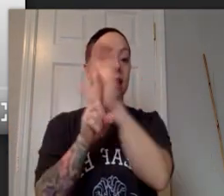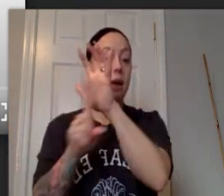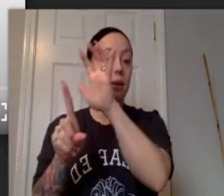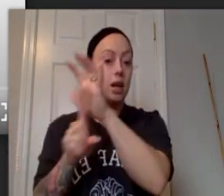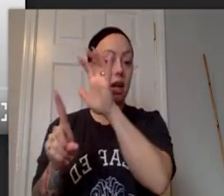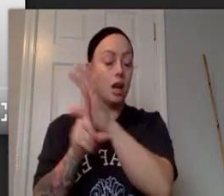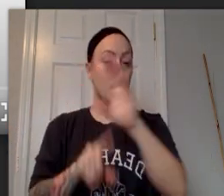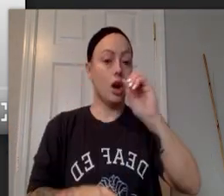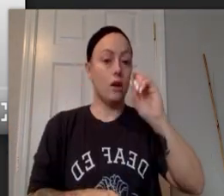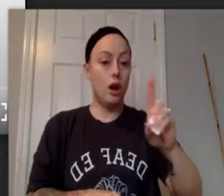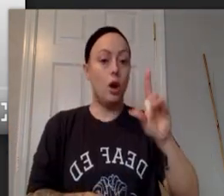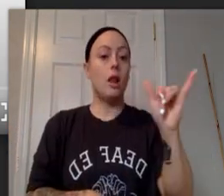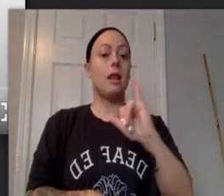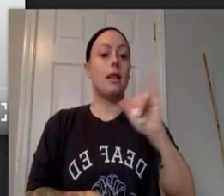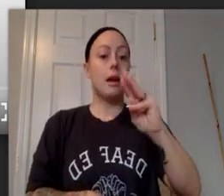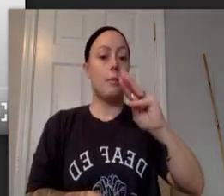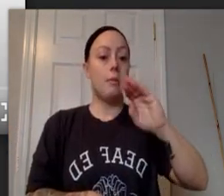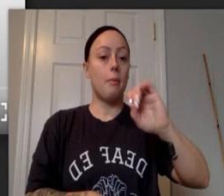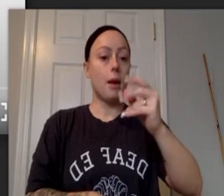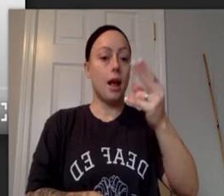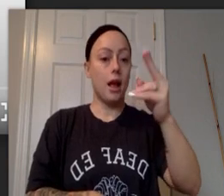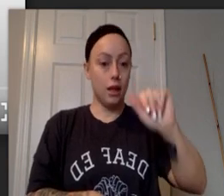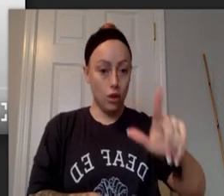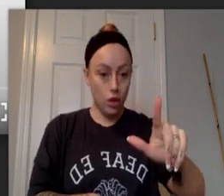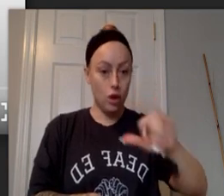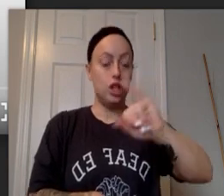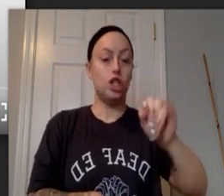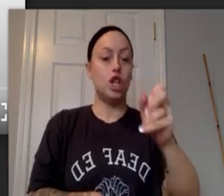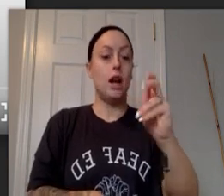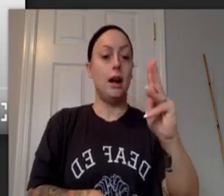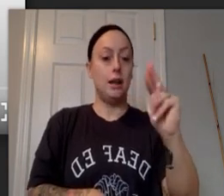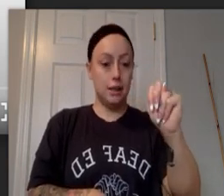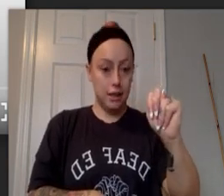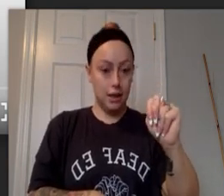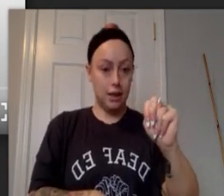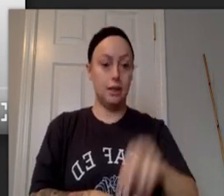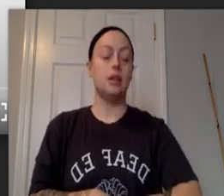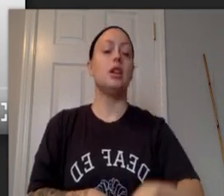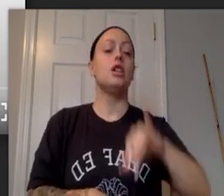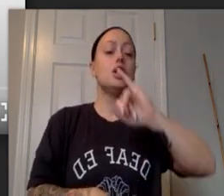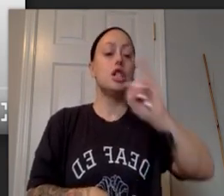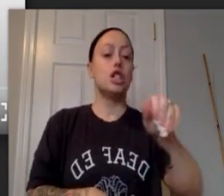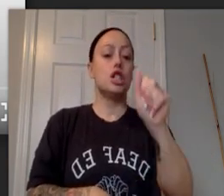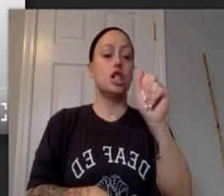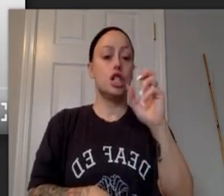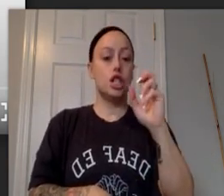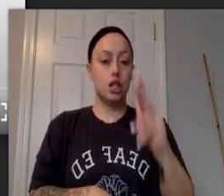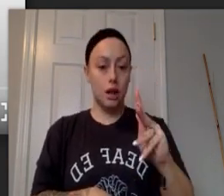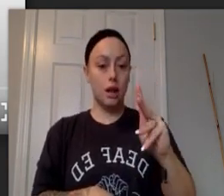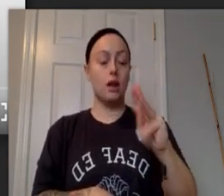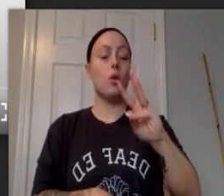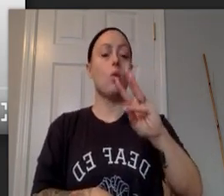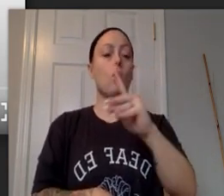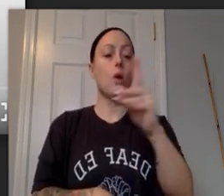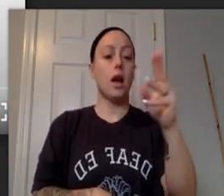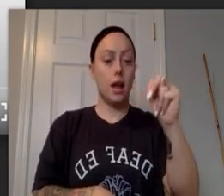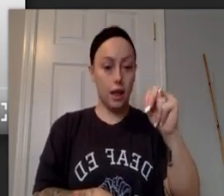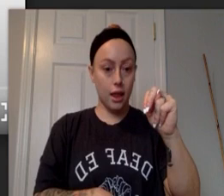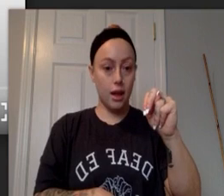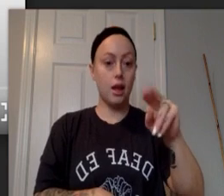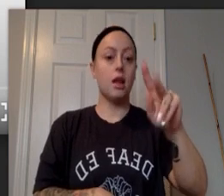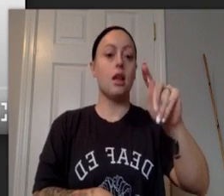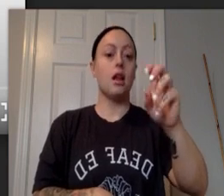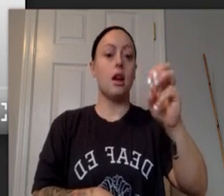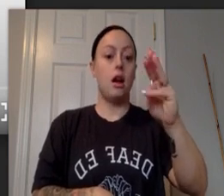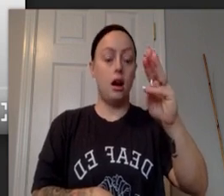Prince is like, or Tom Petty or Jack Weiland. Is just like this grab bag of sedatives that they